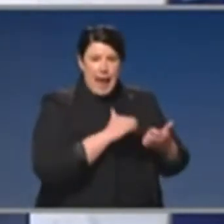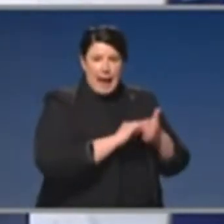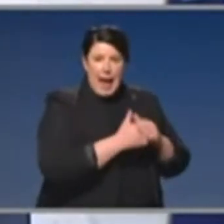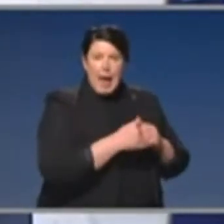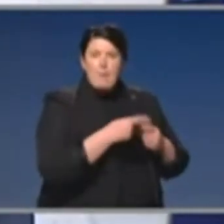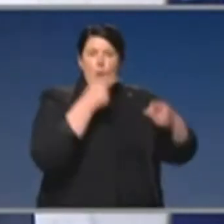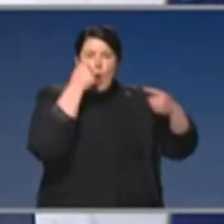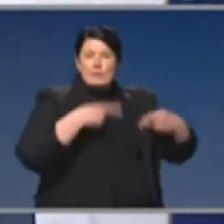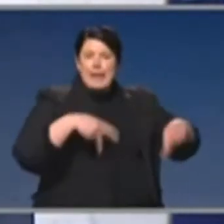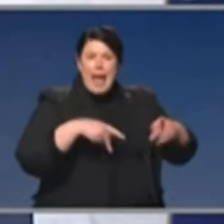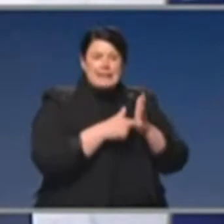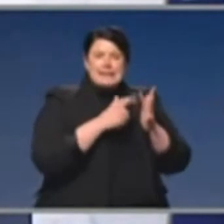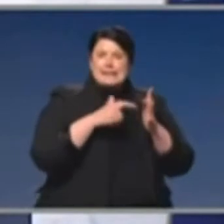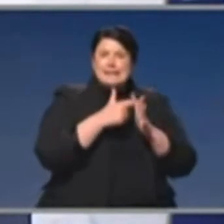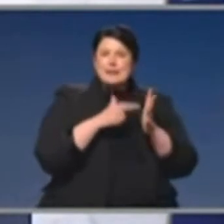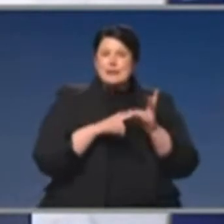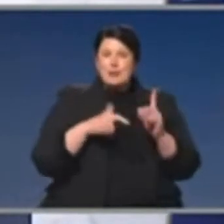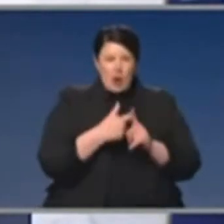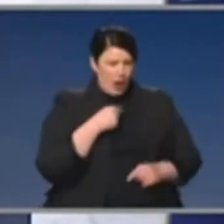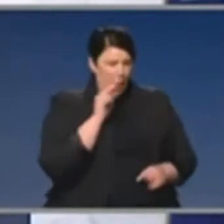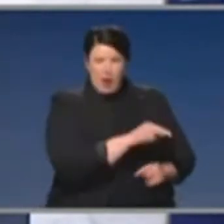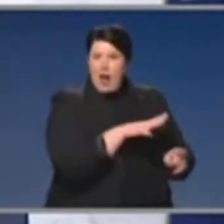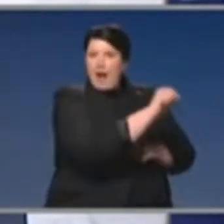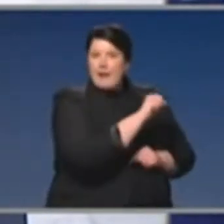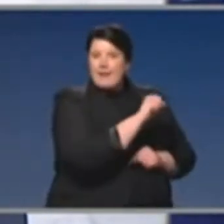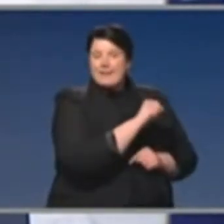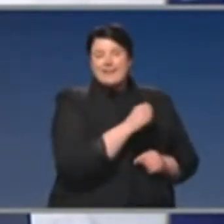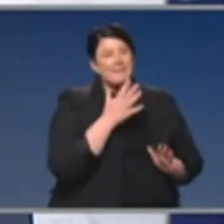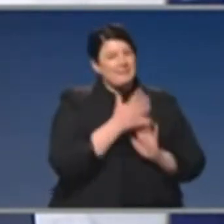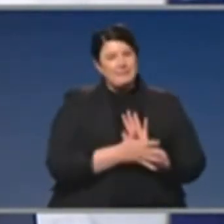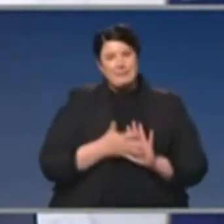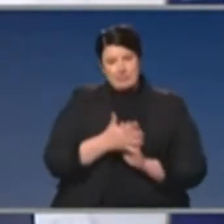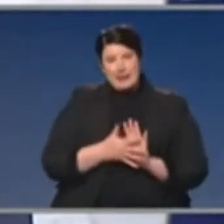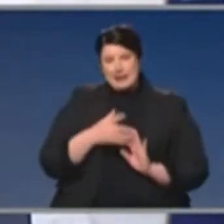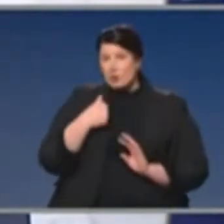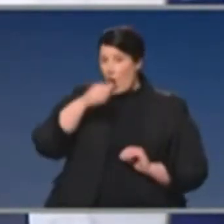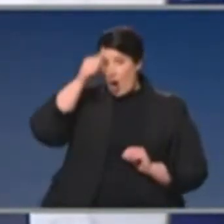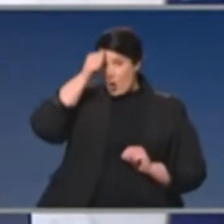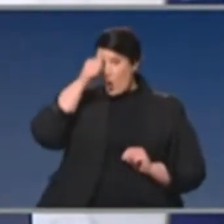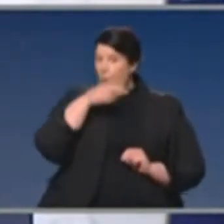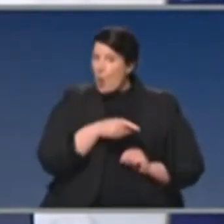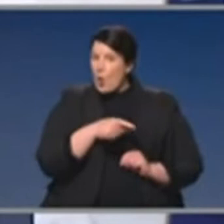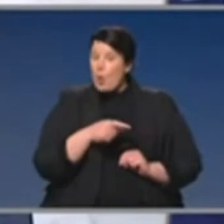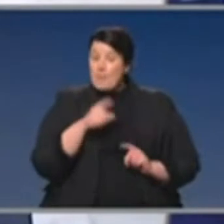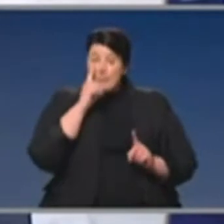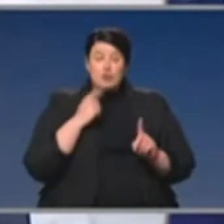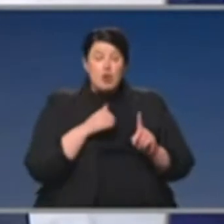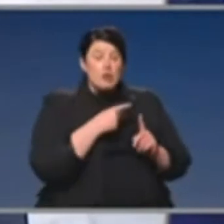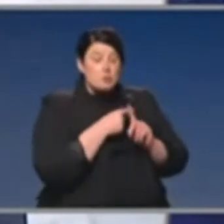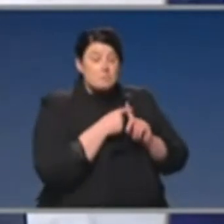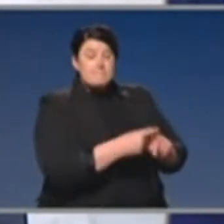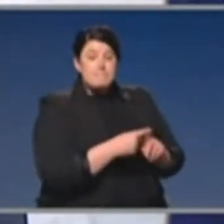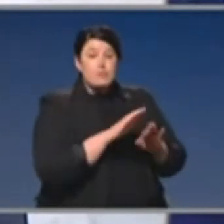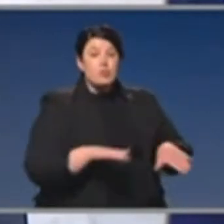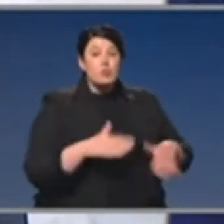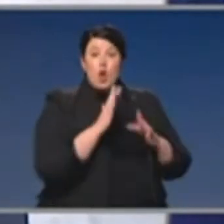TikTok, don't be surprised. And the reality is that people are trying their best to groom kids online.